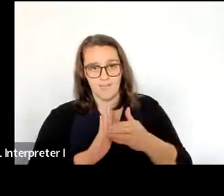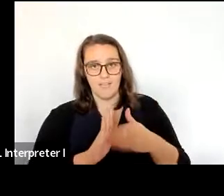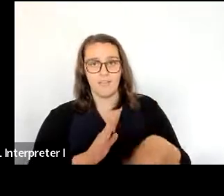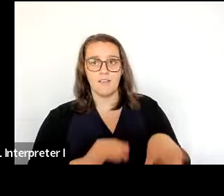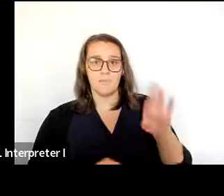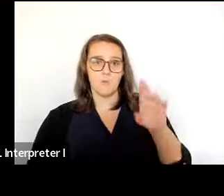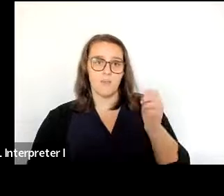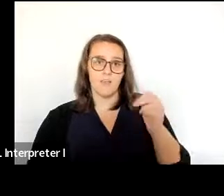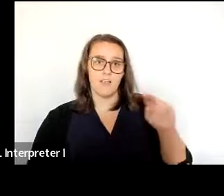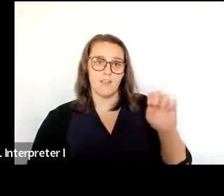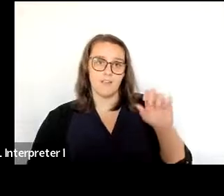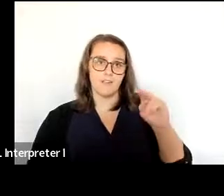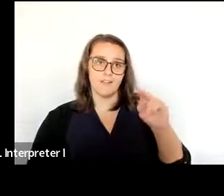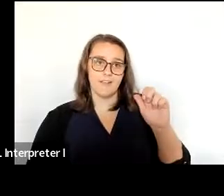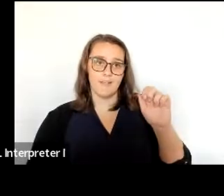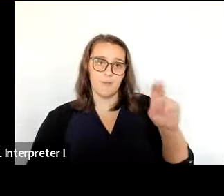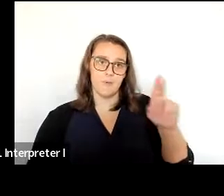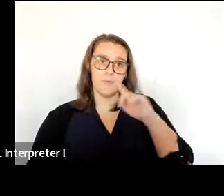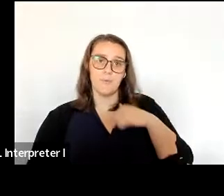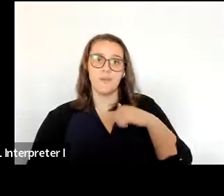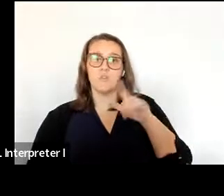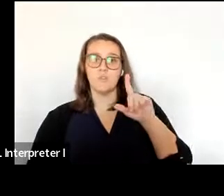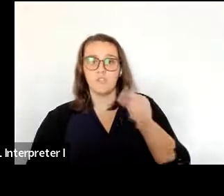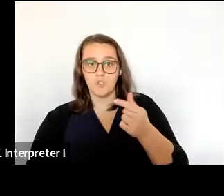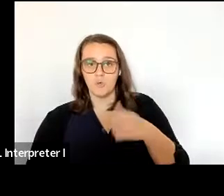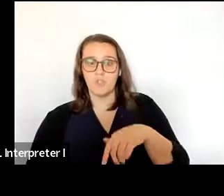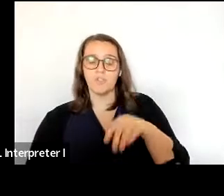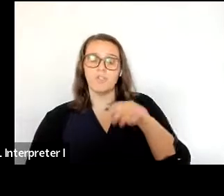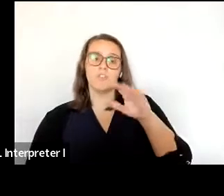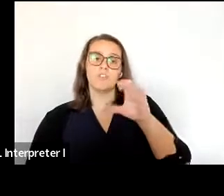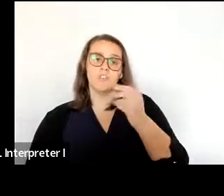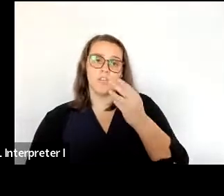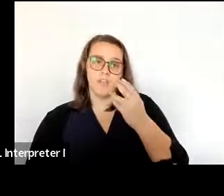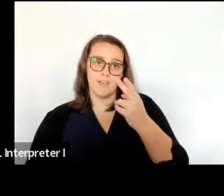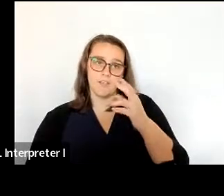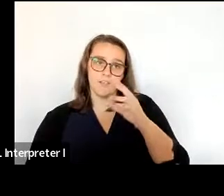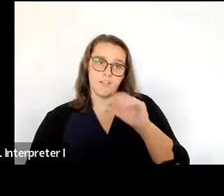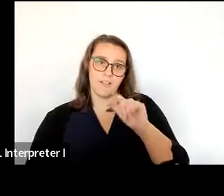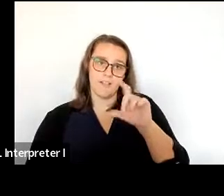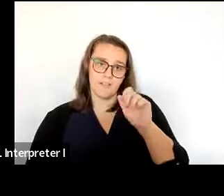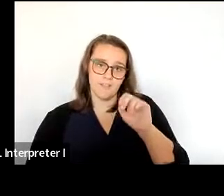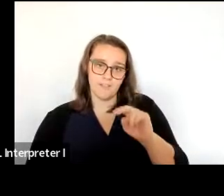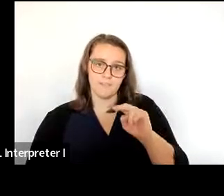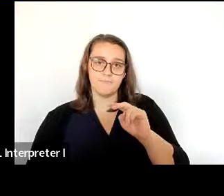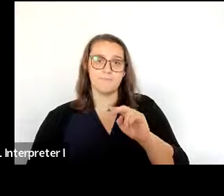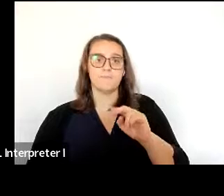Henderson, Janice Lewis George, Mary Cheh, and Charles Allen.